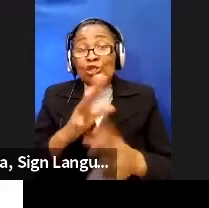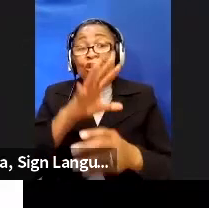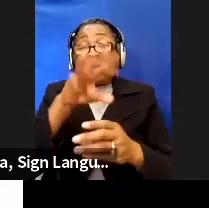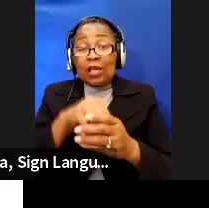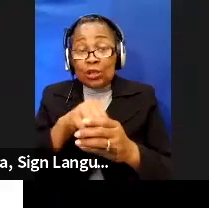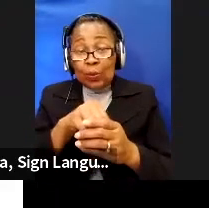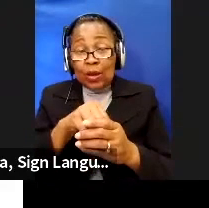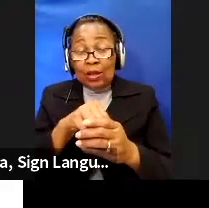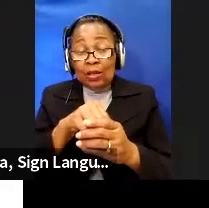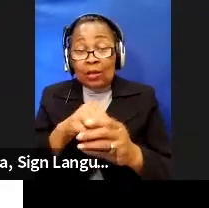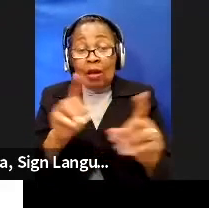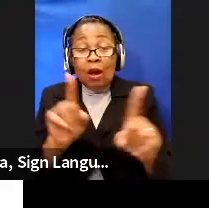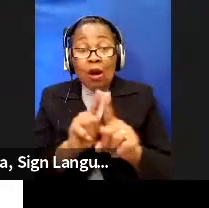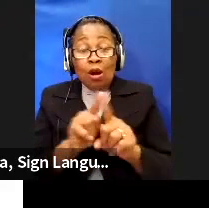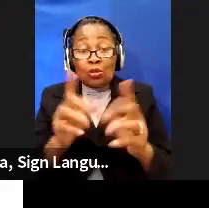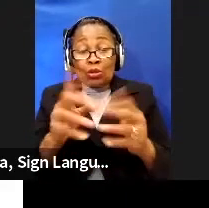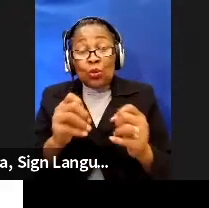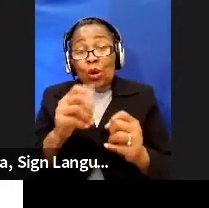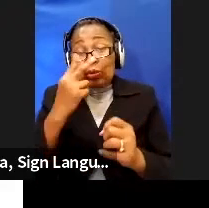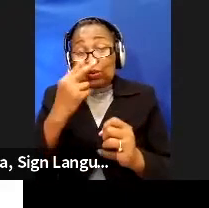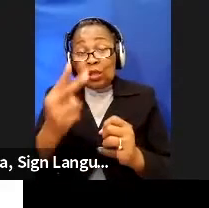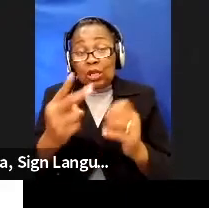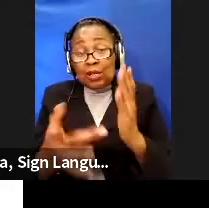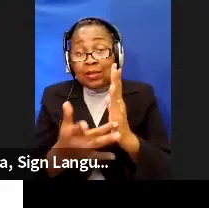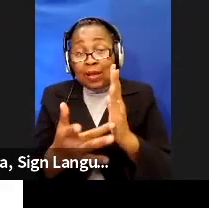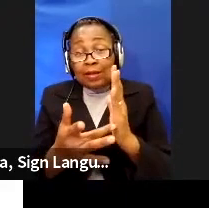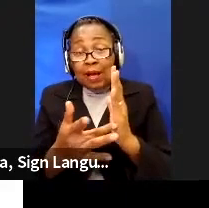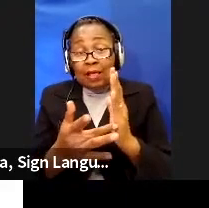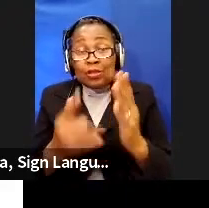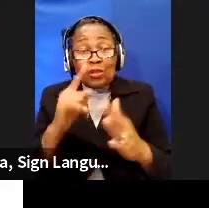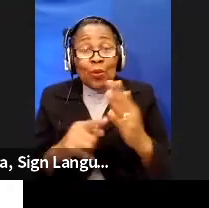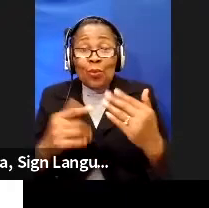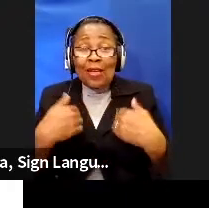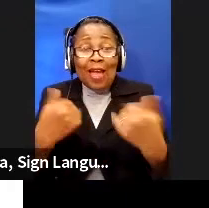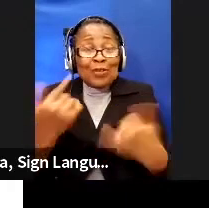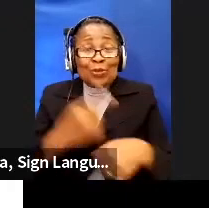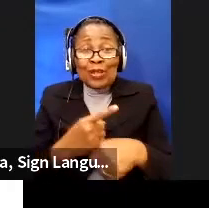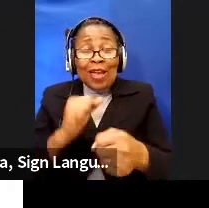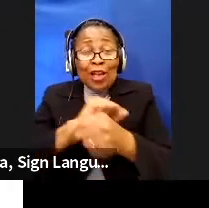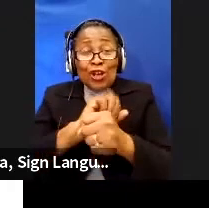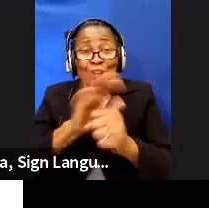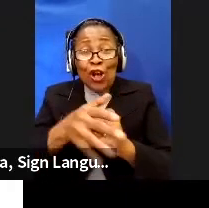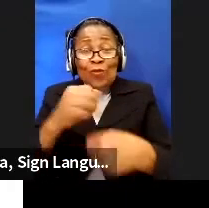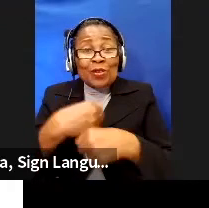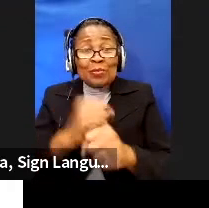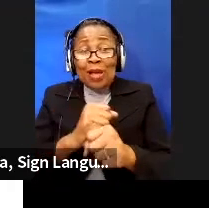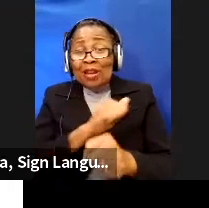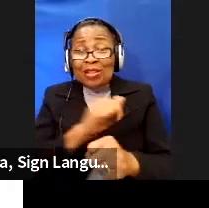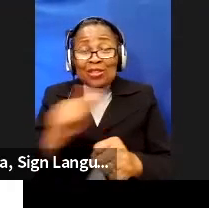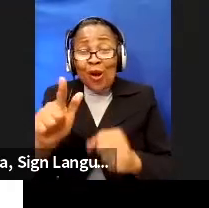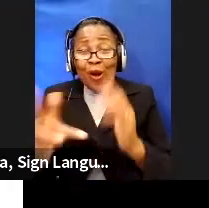slide. You also want to look at technology. Look what we have today. COVID has made us all